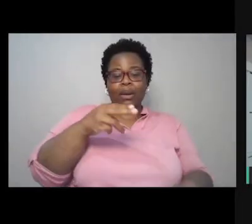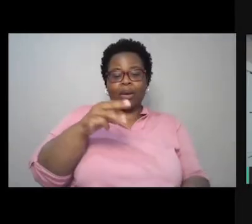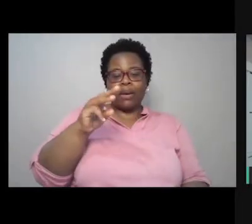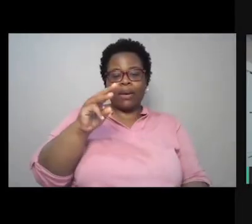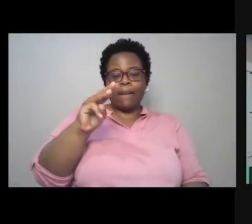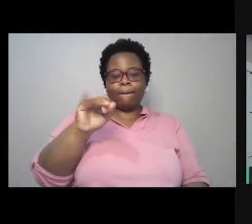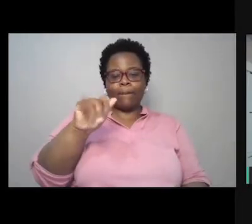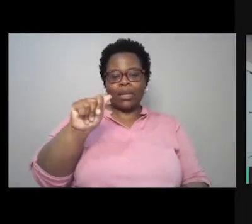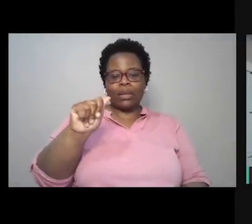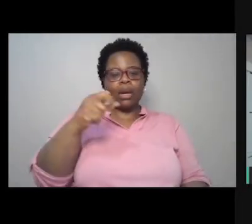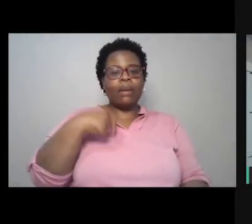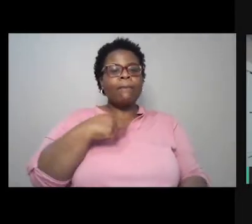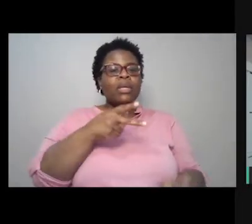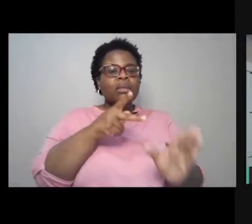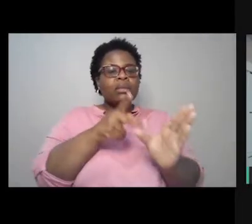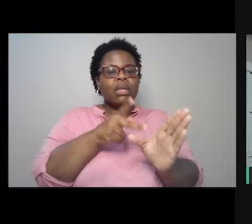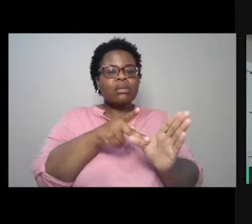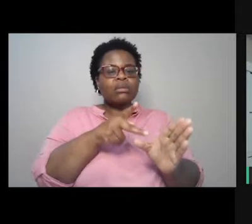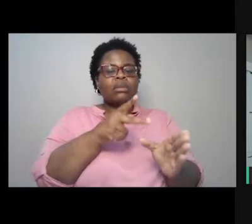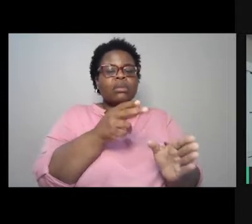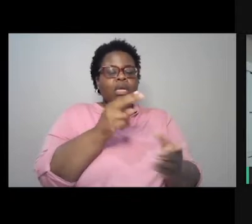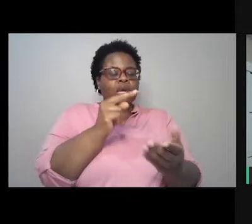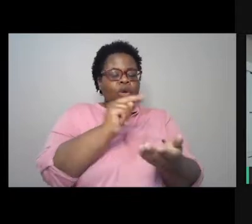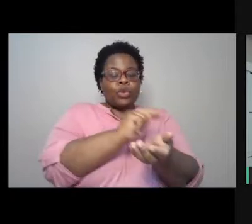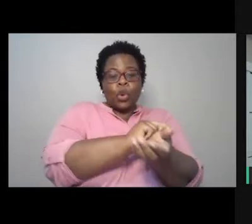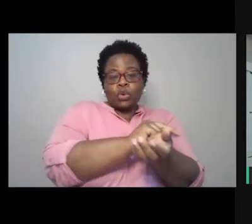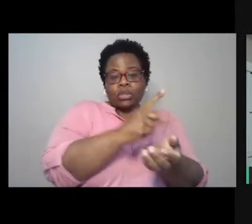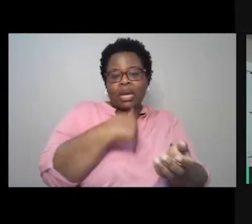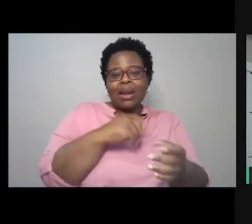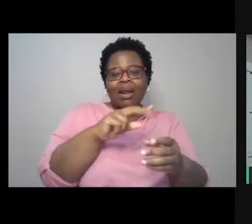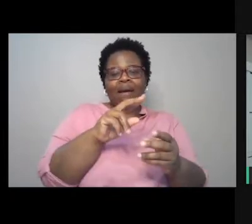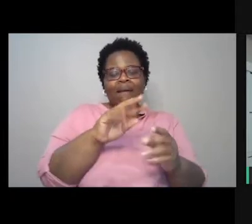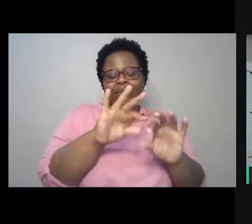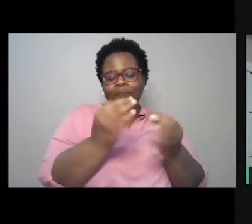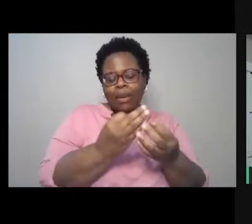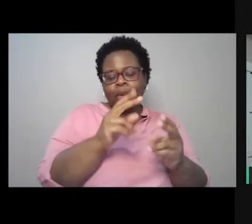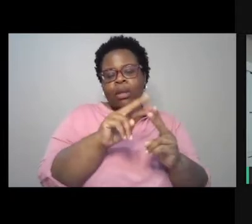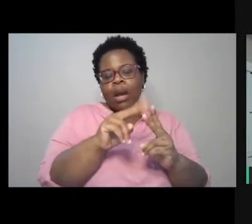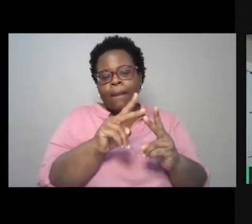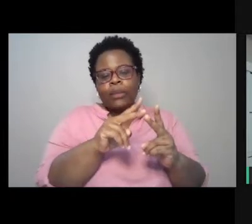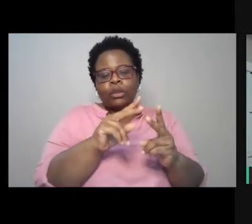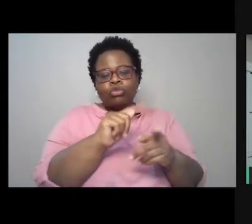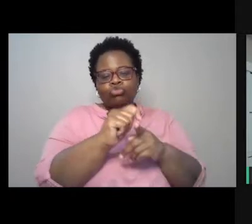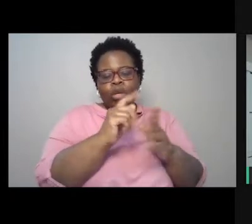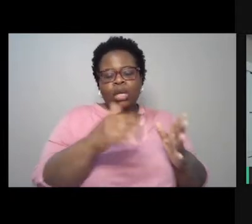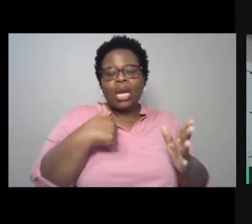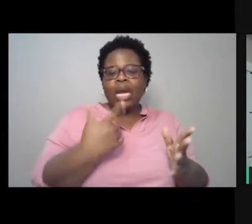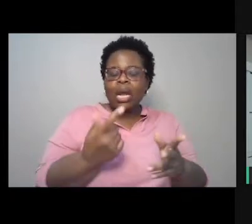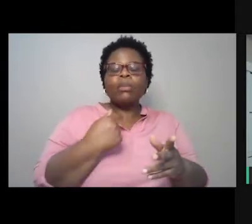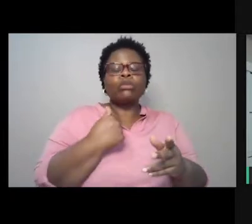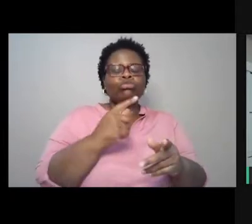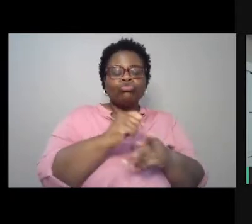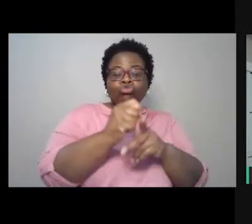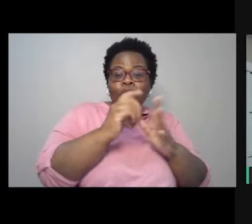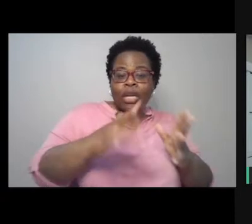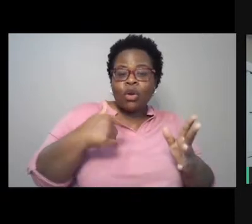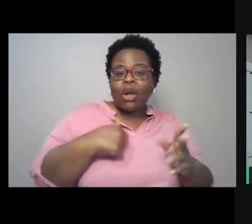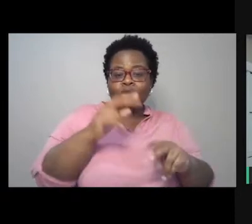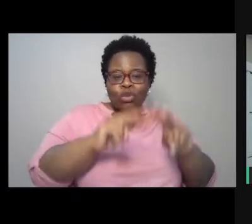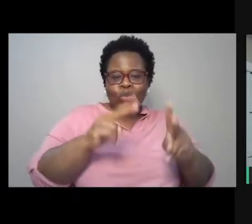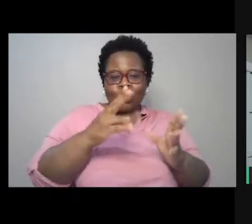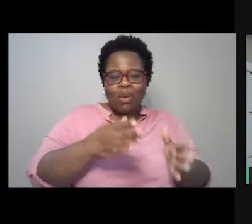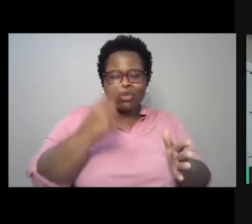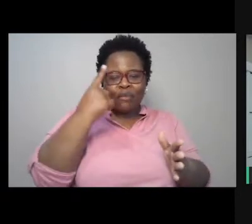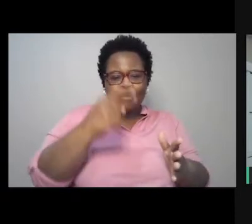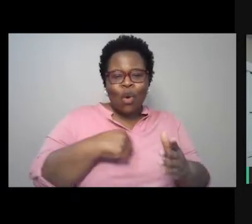My name is Mia. I am a psychiatric nurse and a family and couple therapy trainer and trainer and supervisor in open